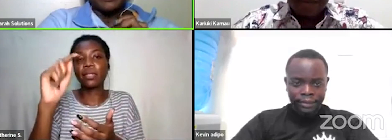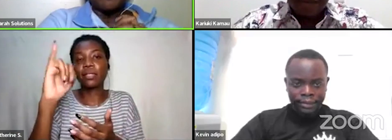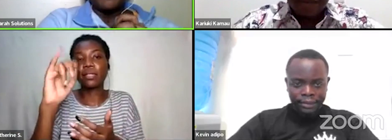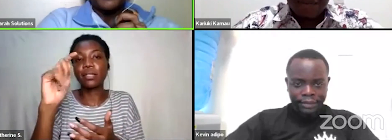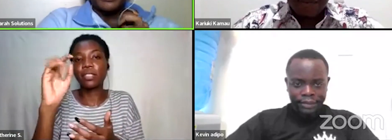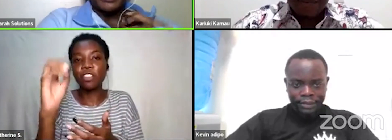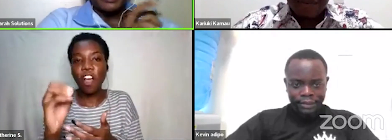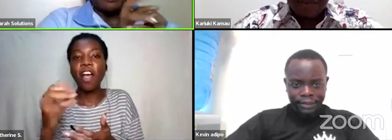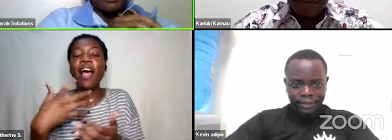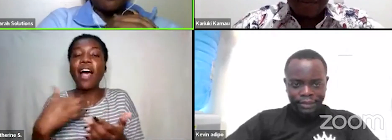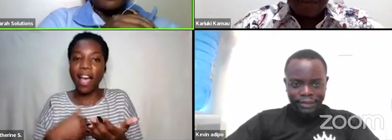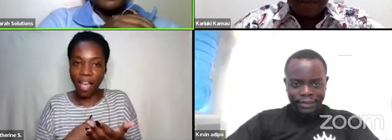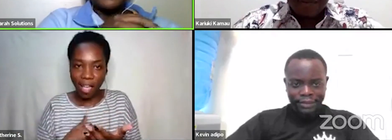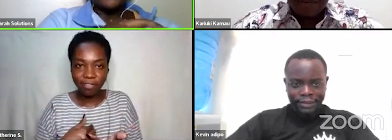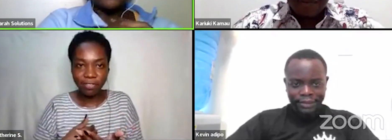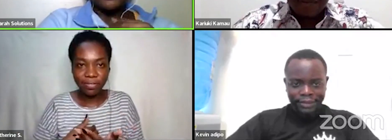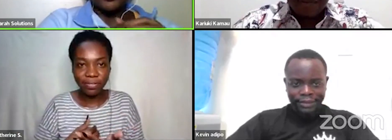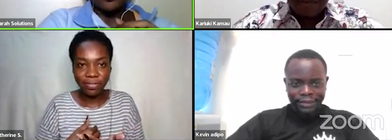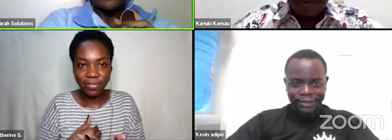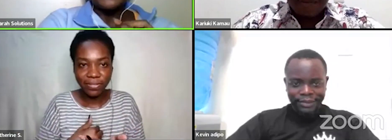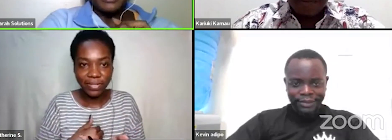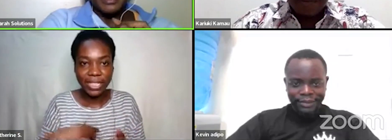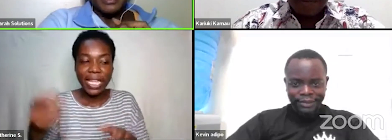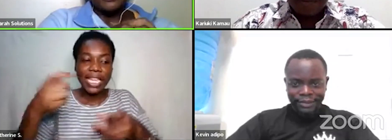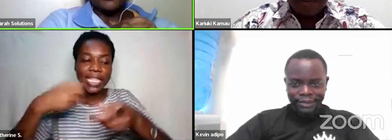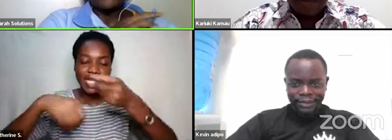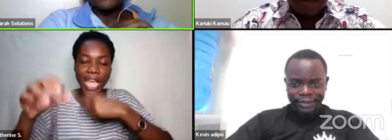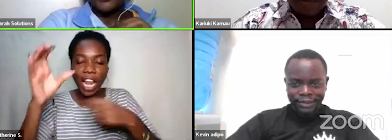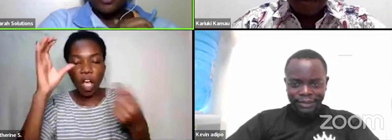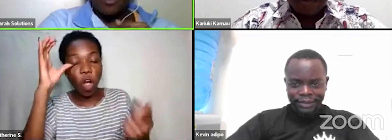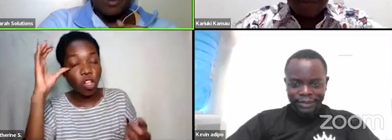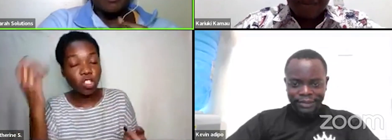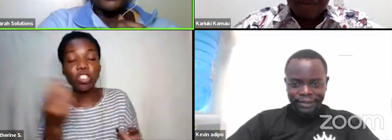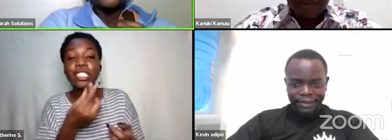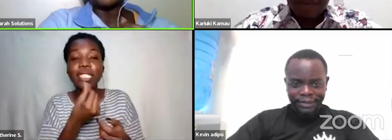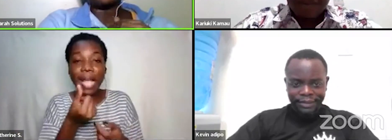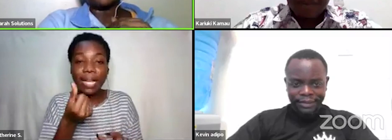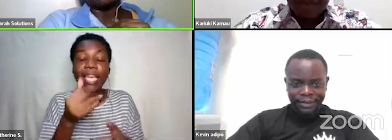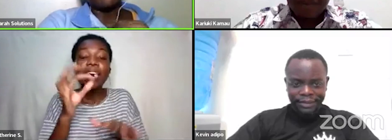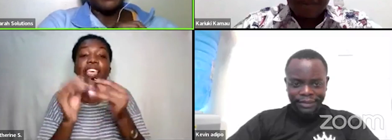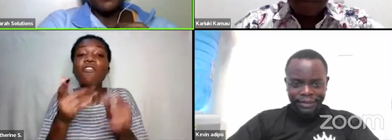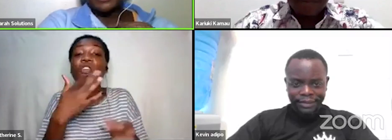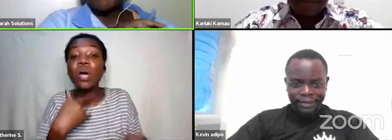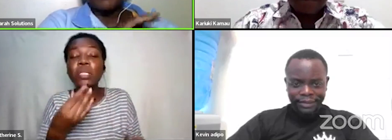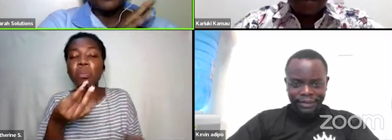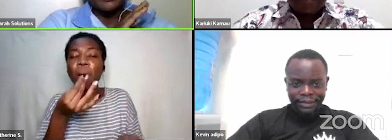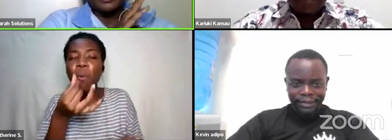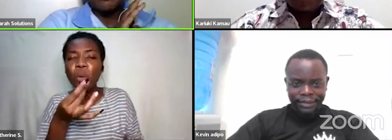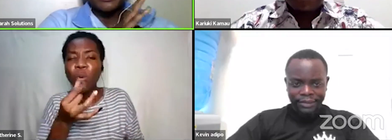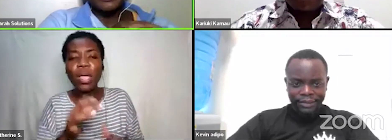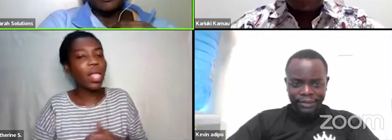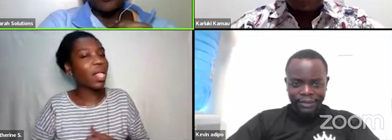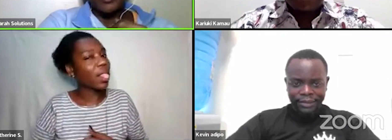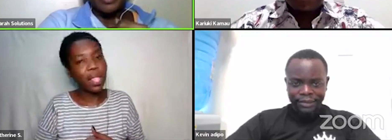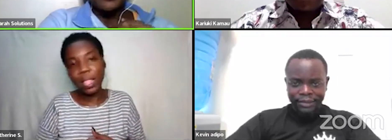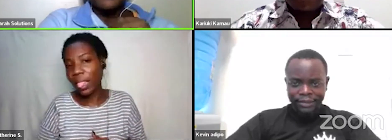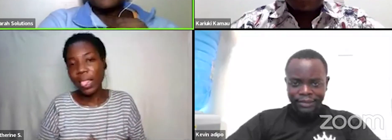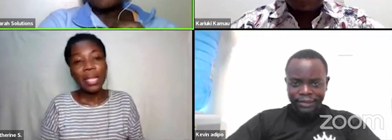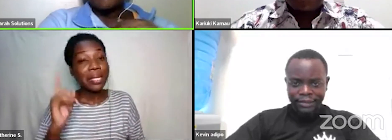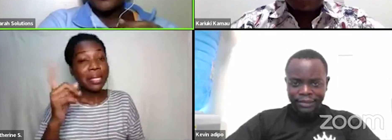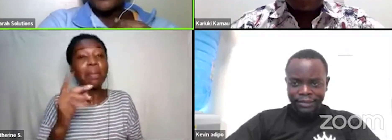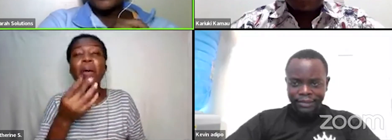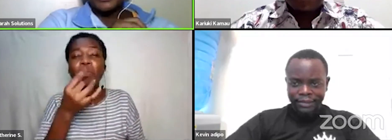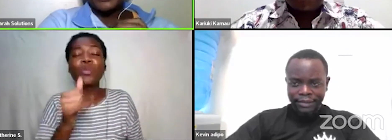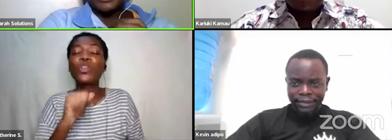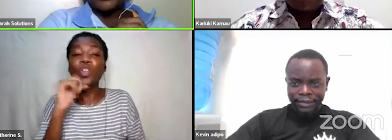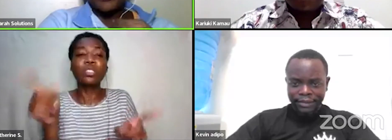have, they sell coastal snacks. So if you're looking for mabuyu, by the way, they're mabuyu, si kama zile za Kongoya.